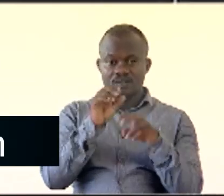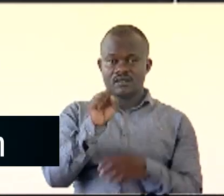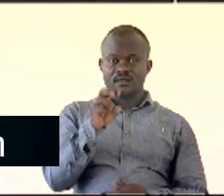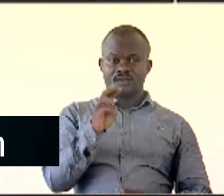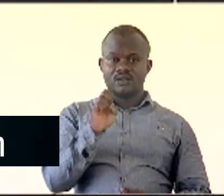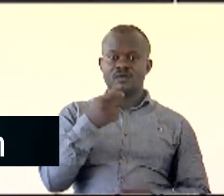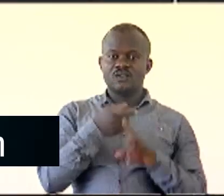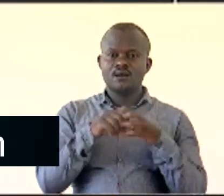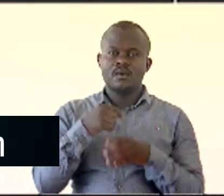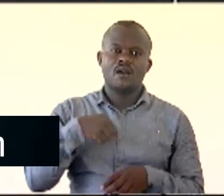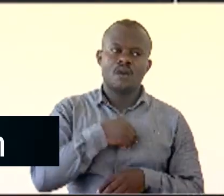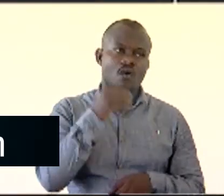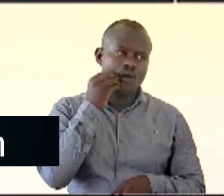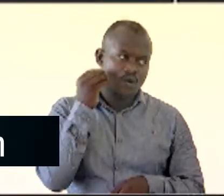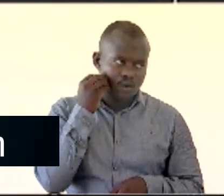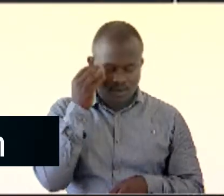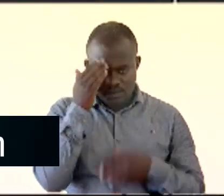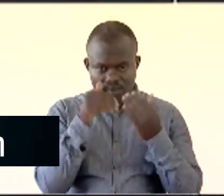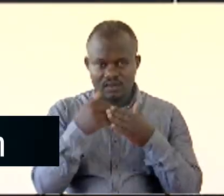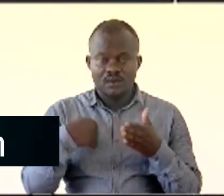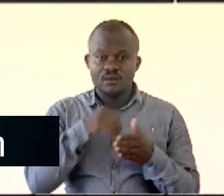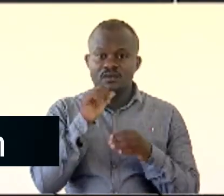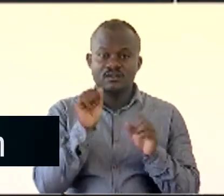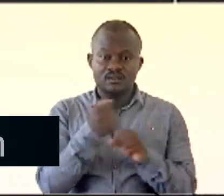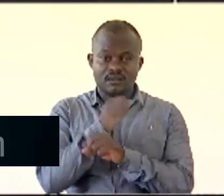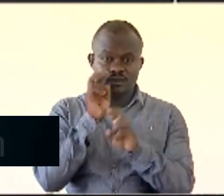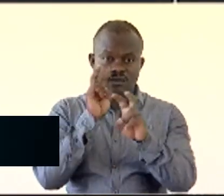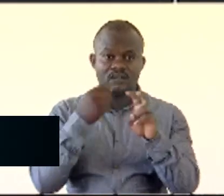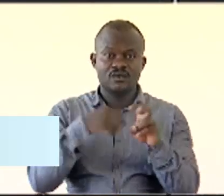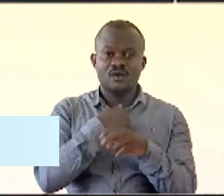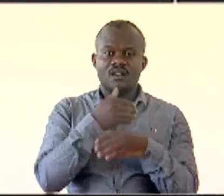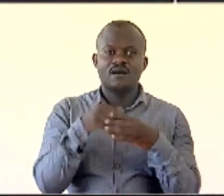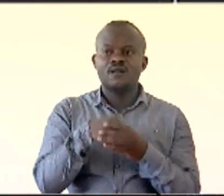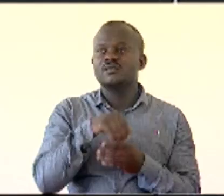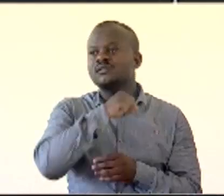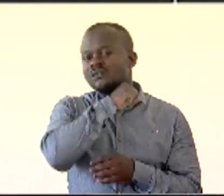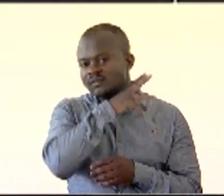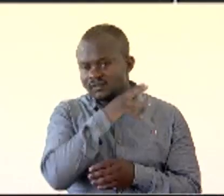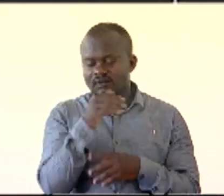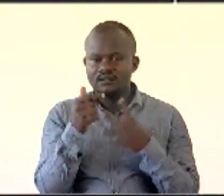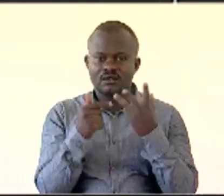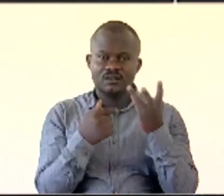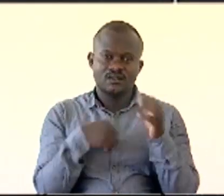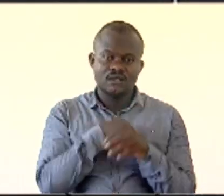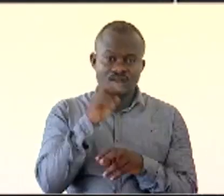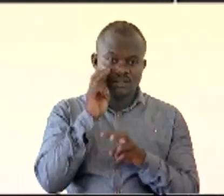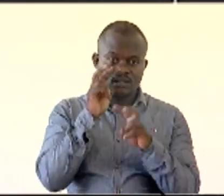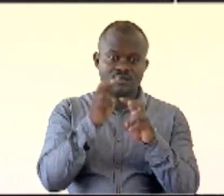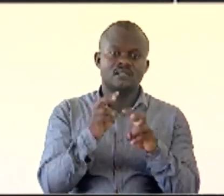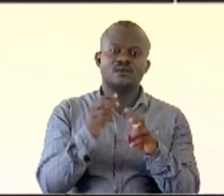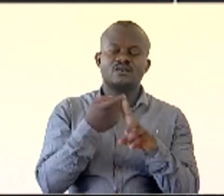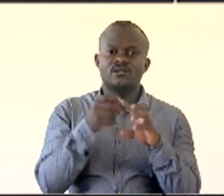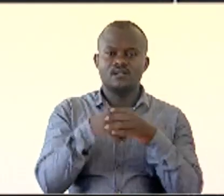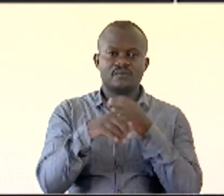our homes, because within sewage we have toxic substances, sewage from